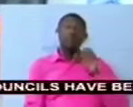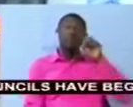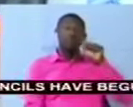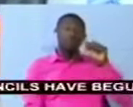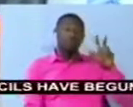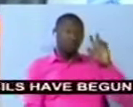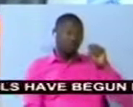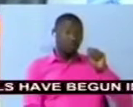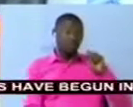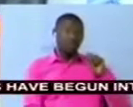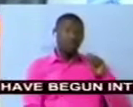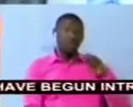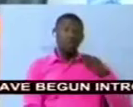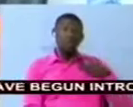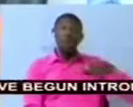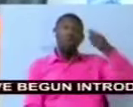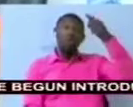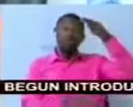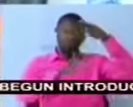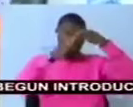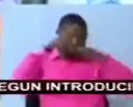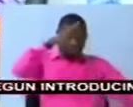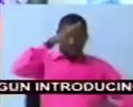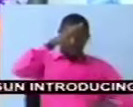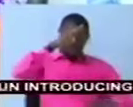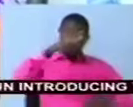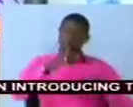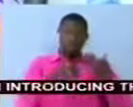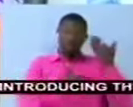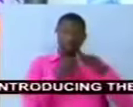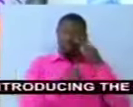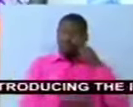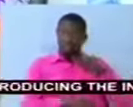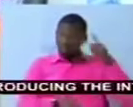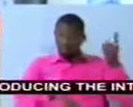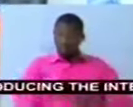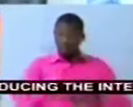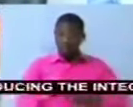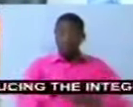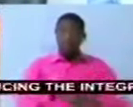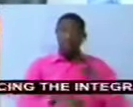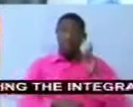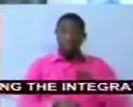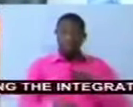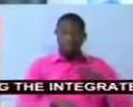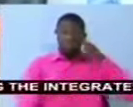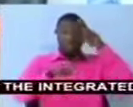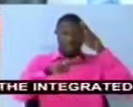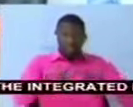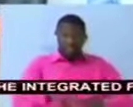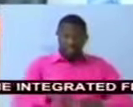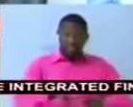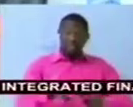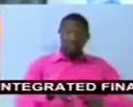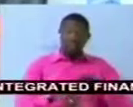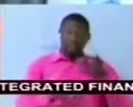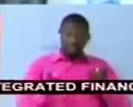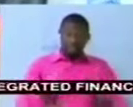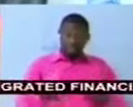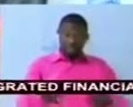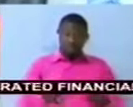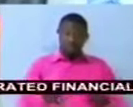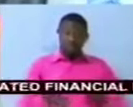de I never seen him beaten musun ma dor and he has never beaten me why talk ni but he